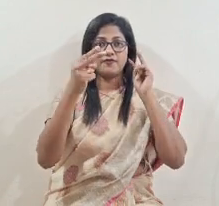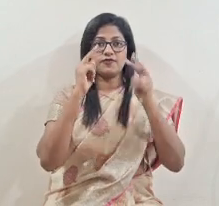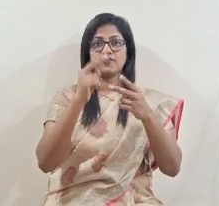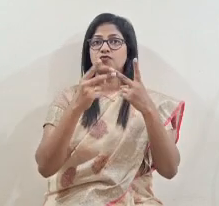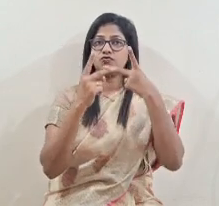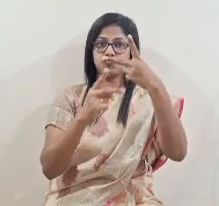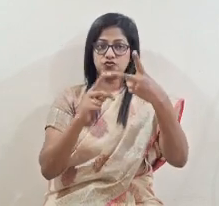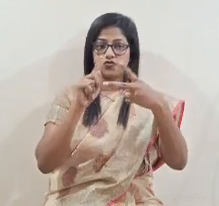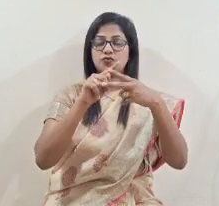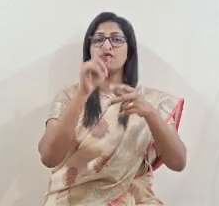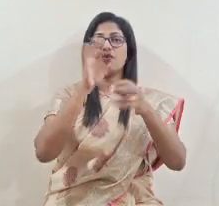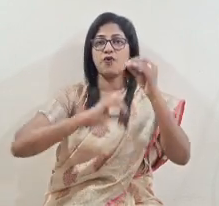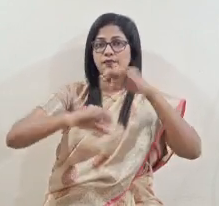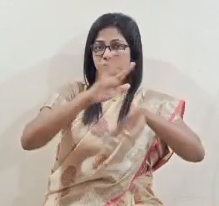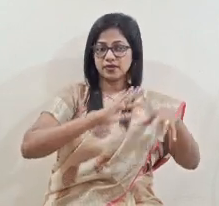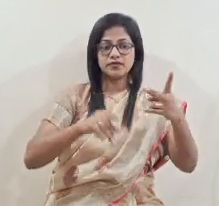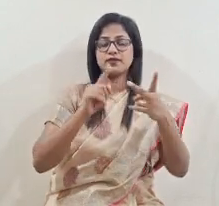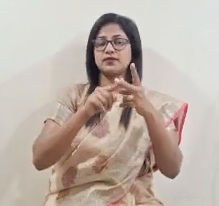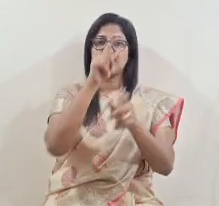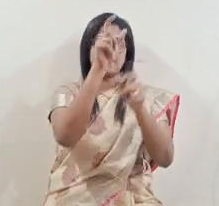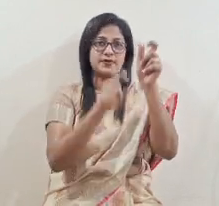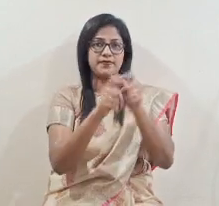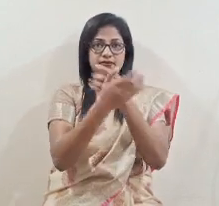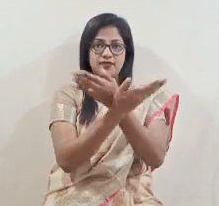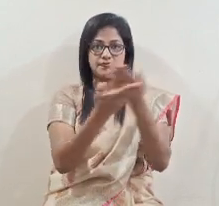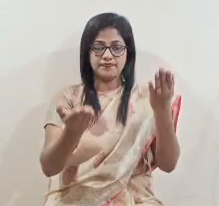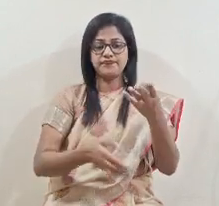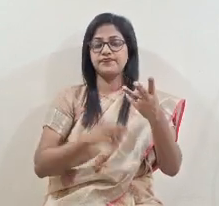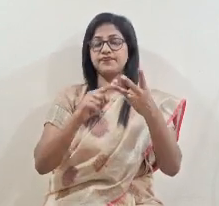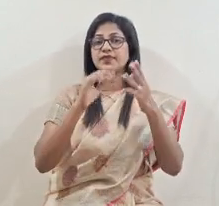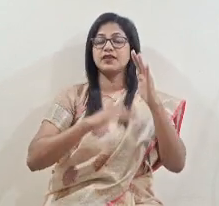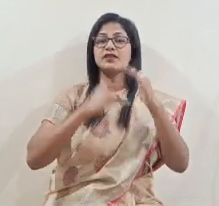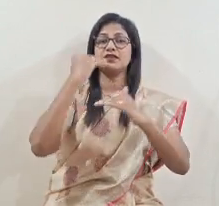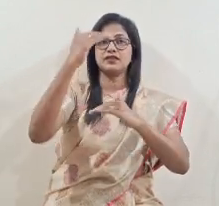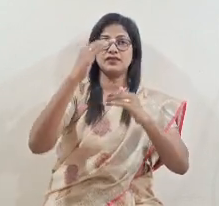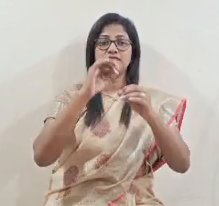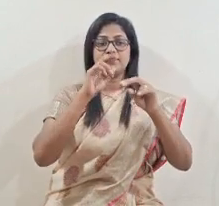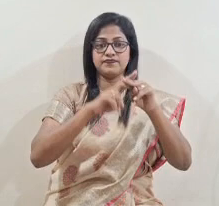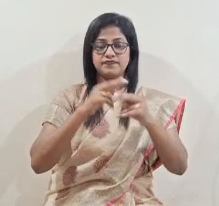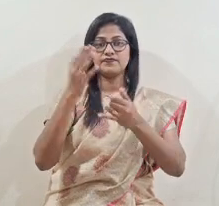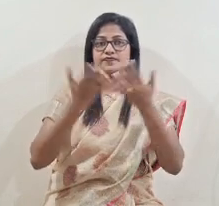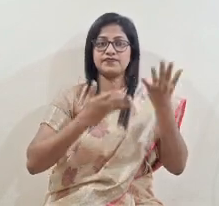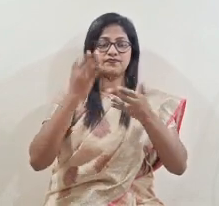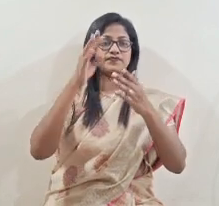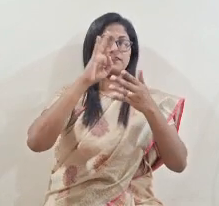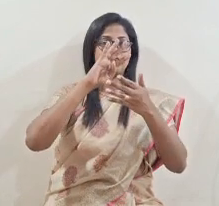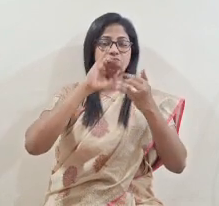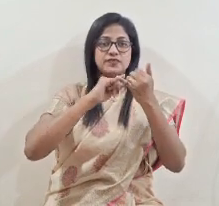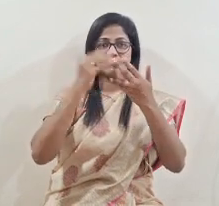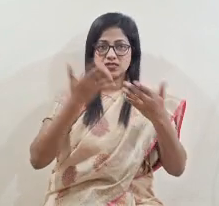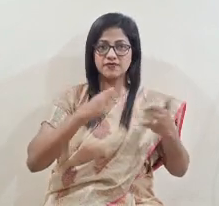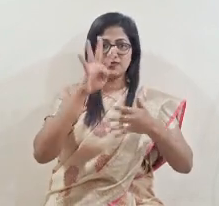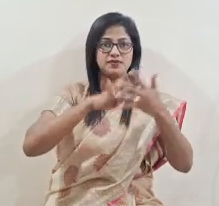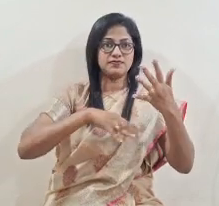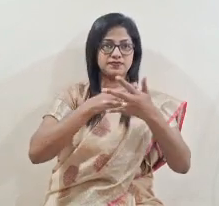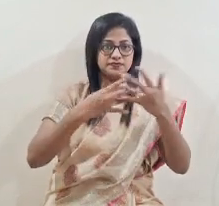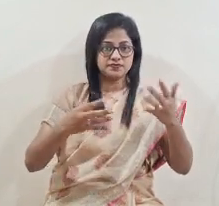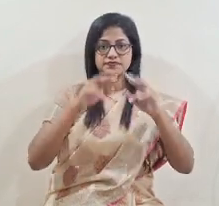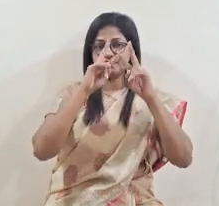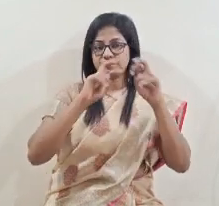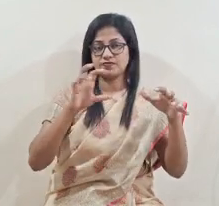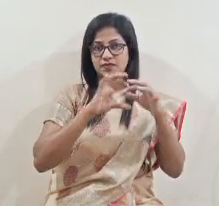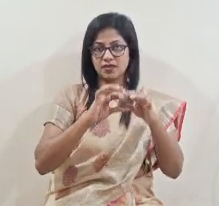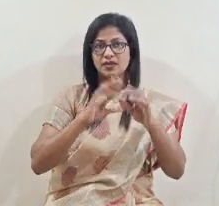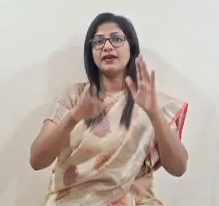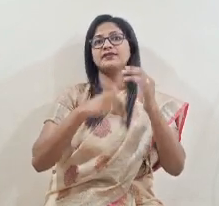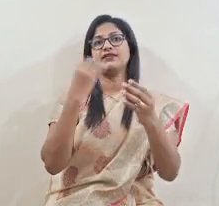two perspectives, operator and passenger perspective, followed by the level of service parameter measures which have been calculated for this study, and the